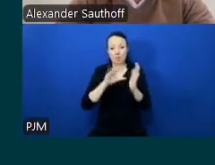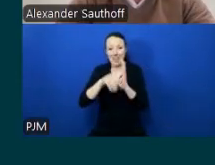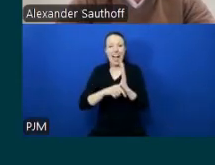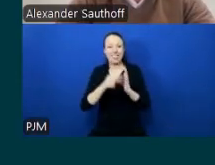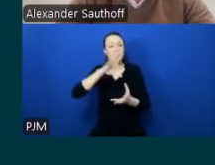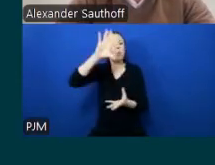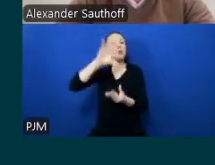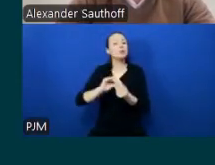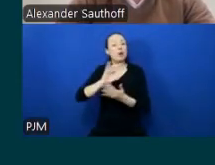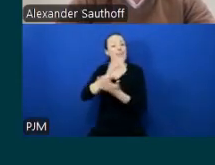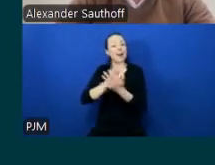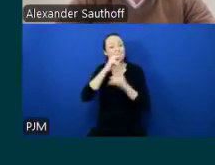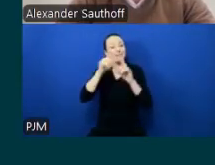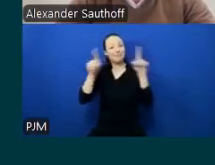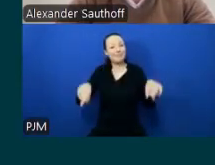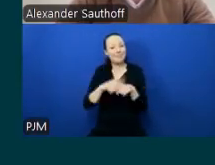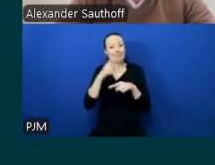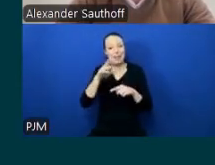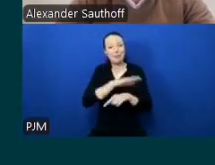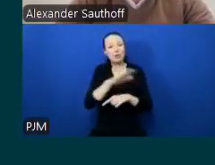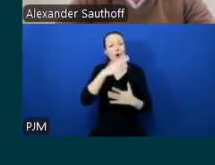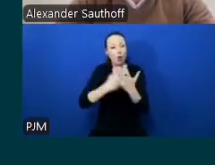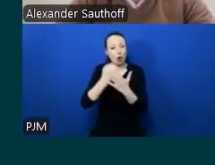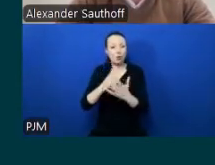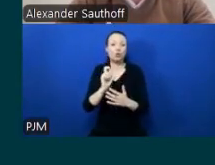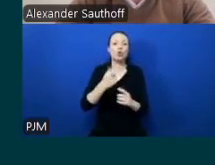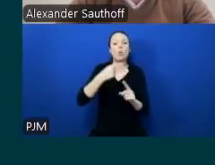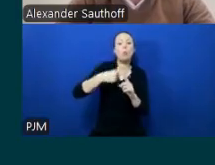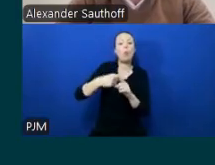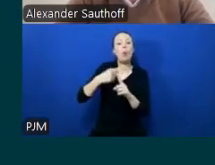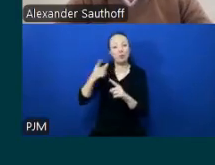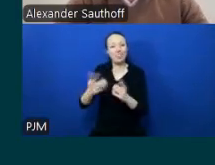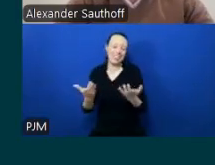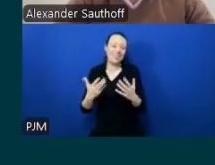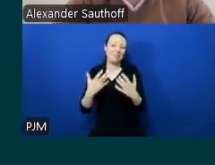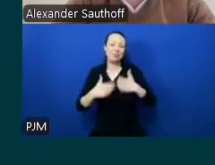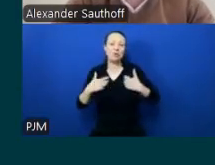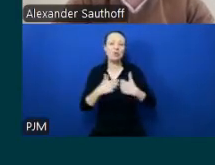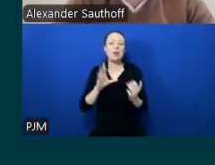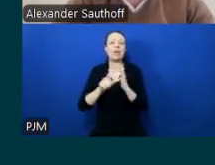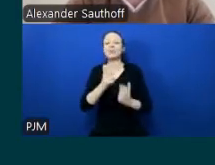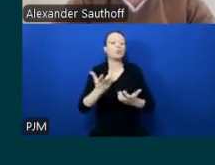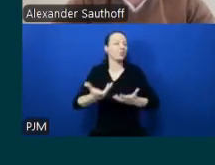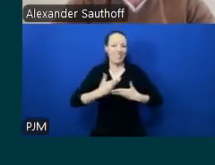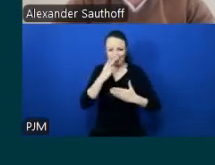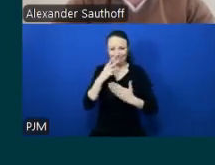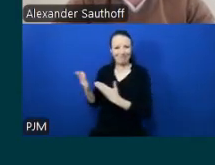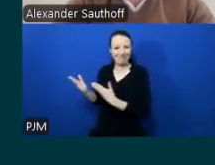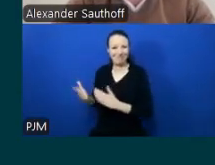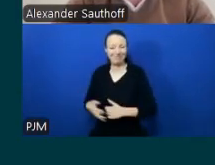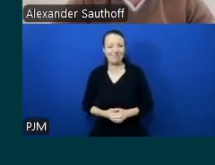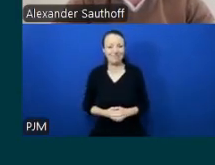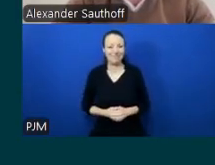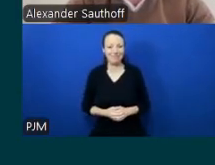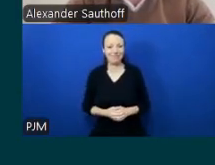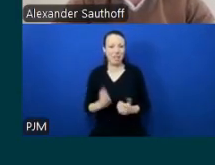services that are provided by nature-based solutions. So I'll just let you look at it. For example, in